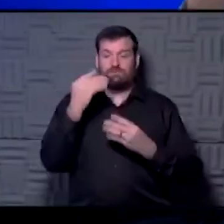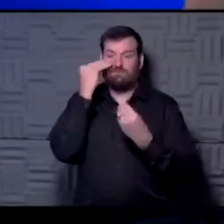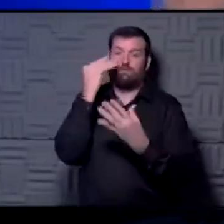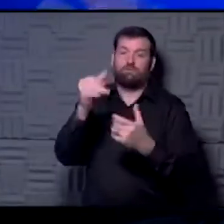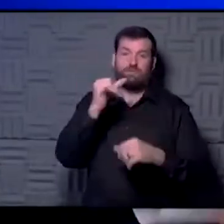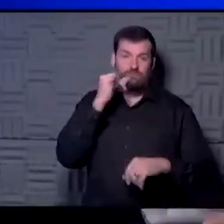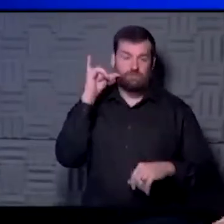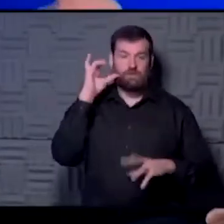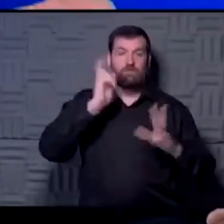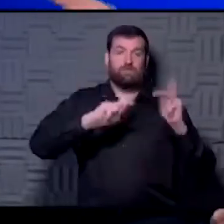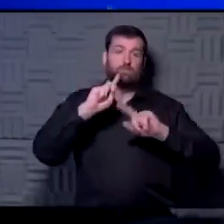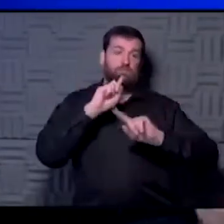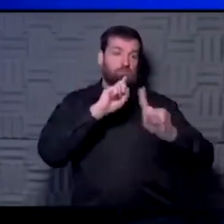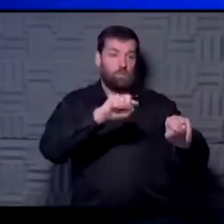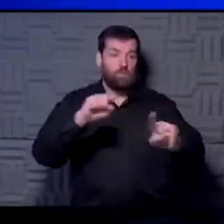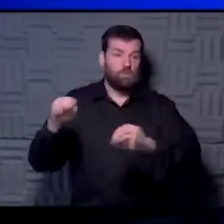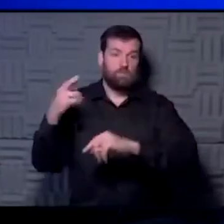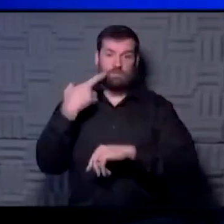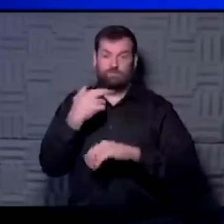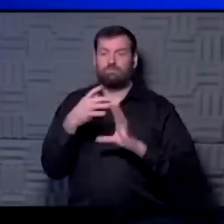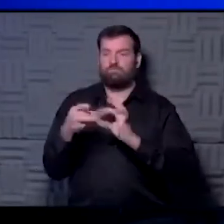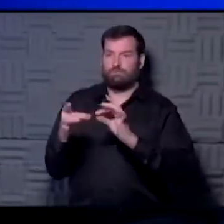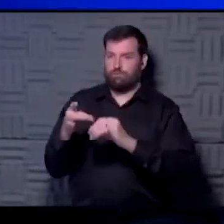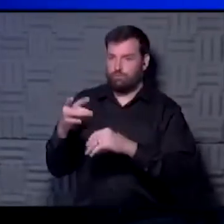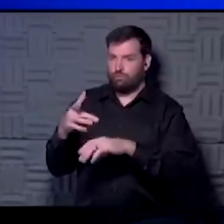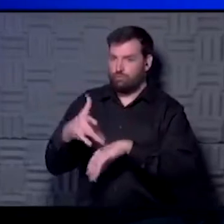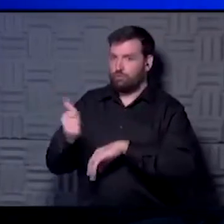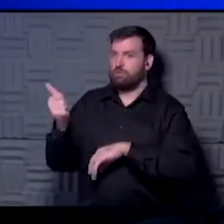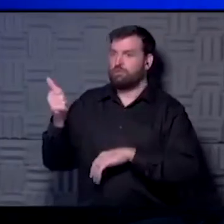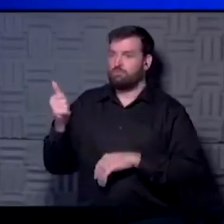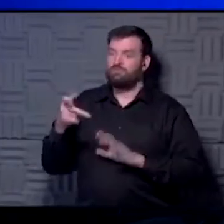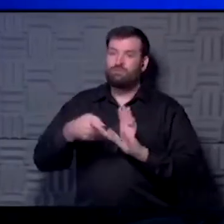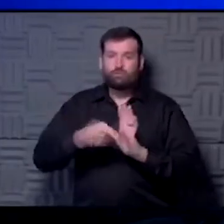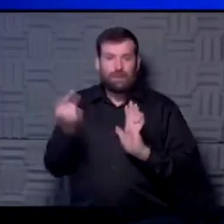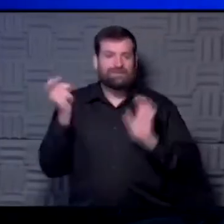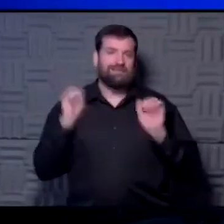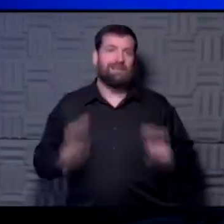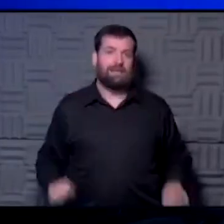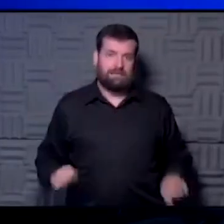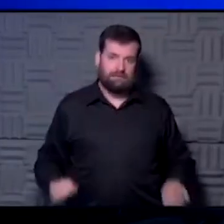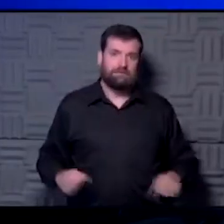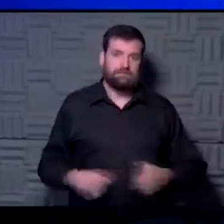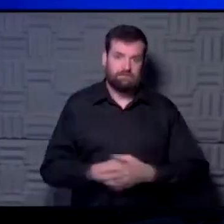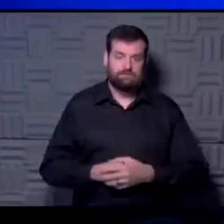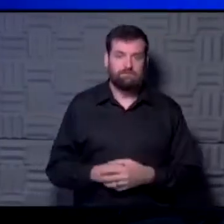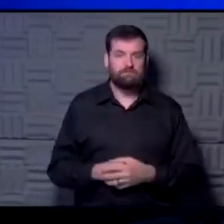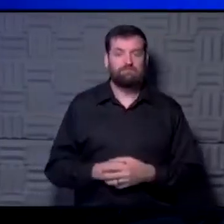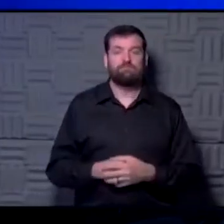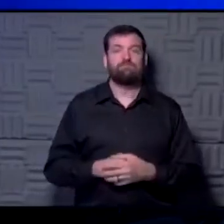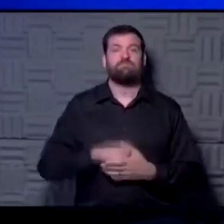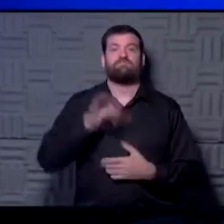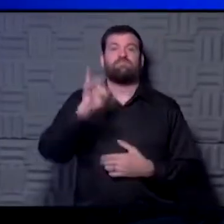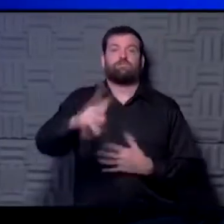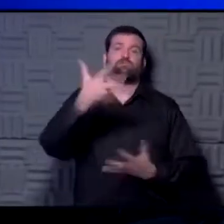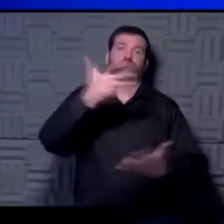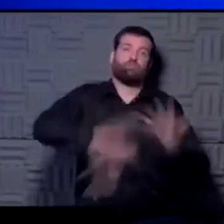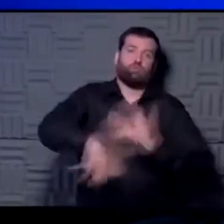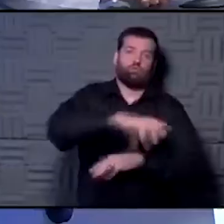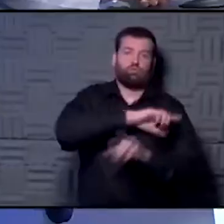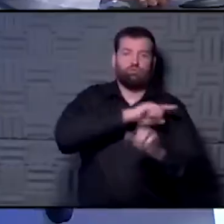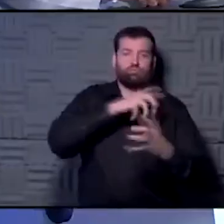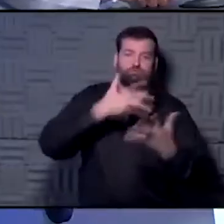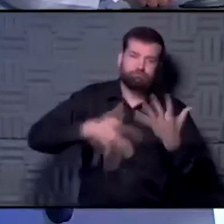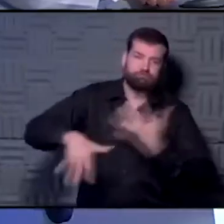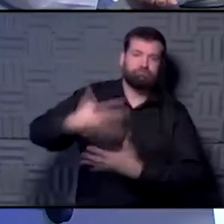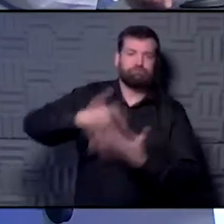out. People at restaurants, and you mentioned it earlier, Yep. have twice the likelihood. Yeah. So, it's all about that social gathering. Yeah, and I